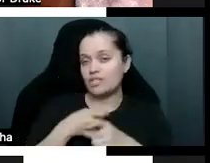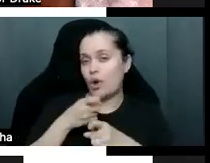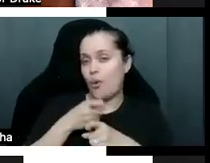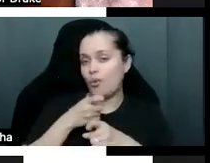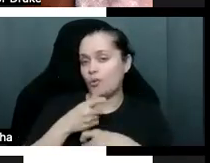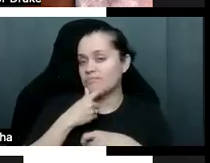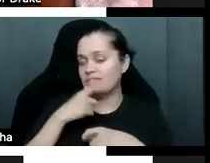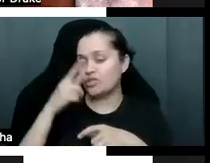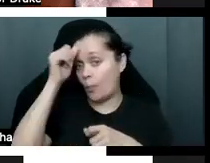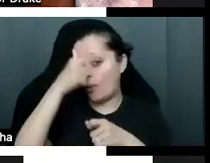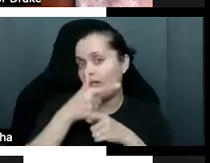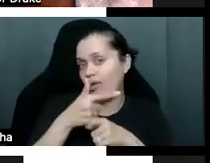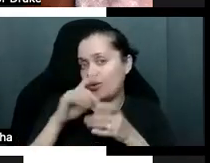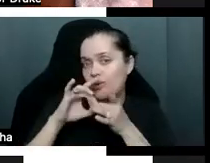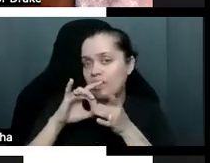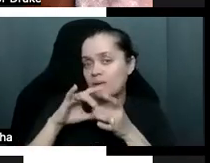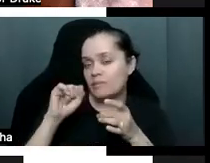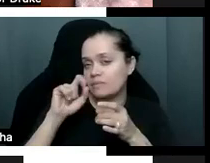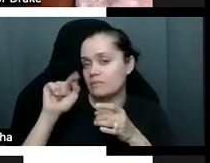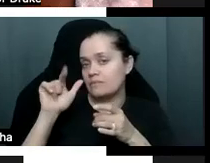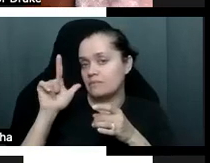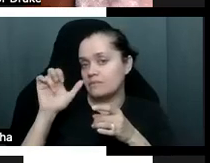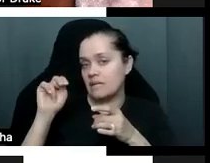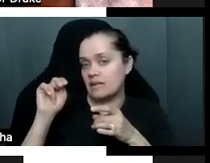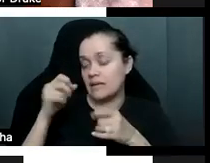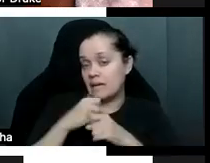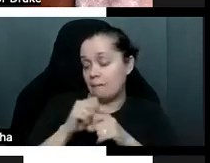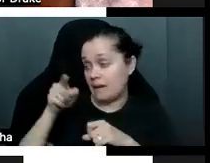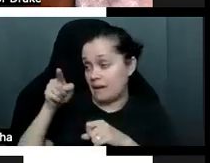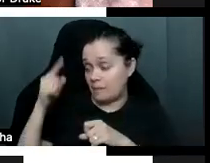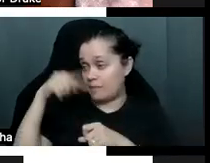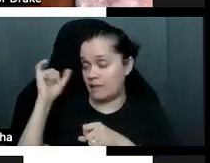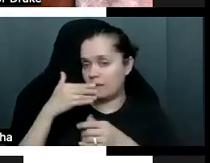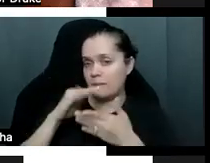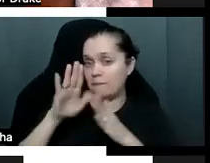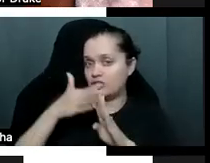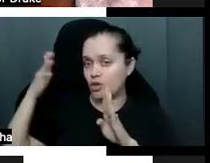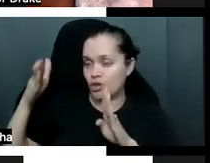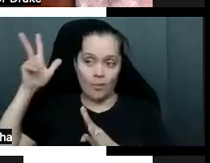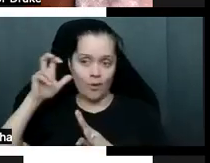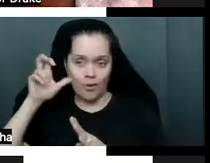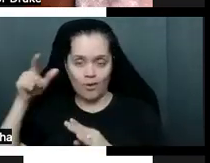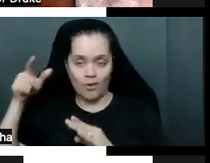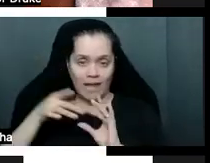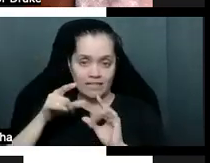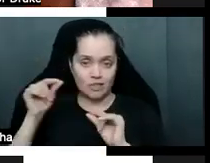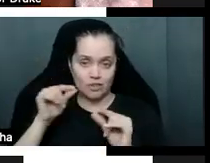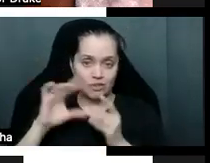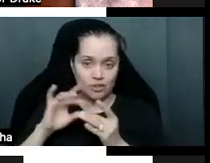your brother about Stalin and made Stalin look bad, but your neighbor overheard you telling the